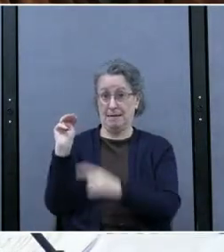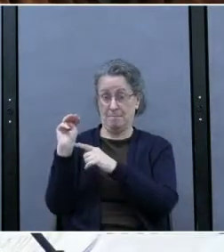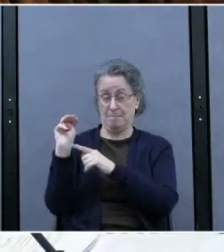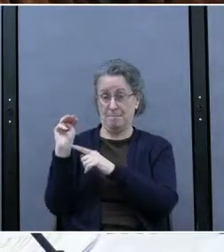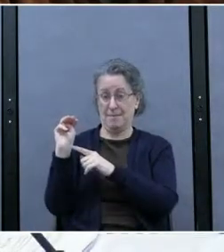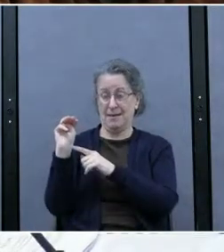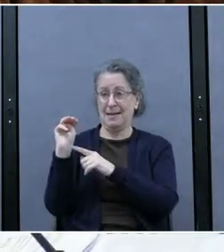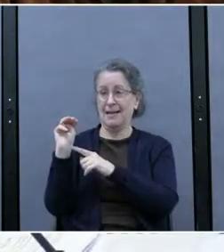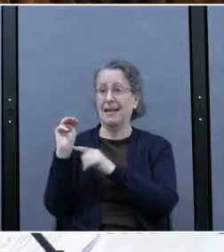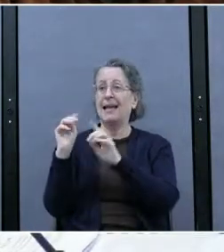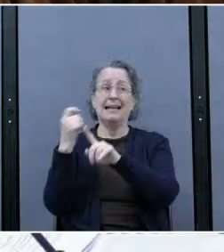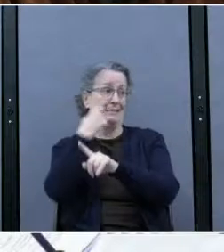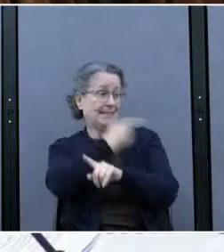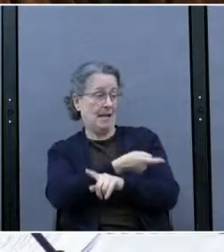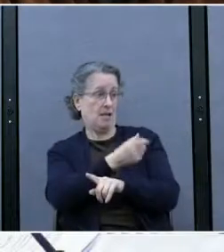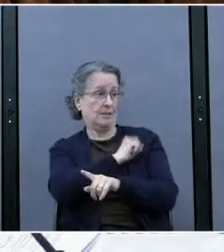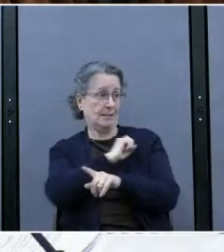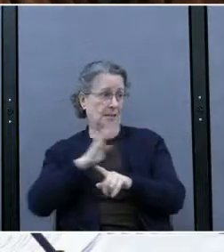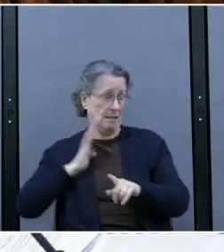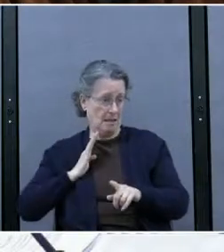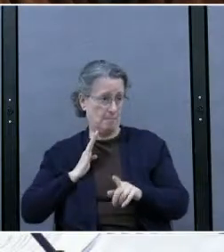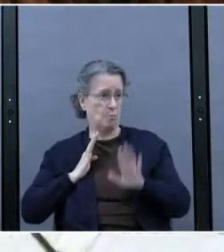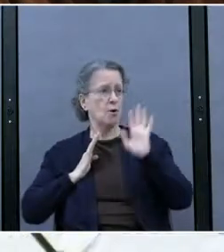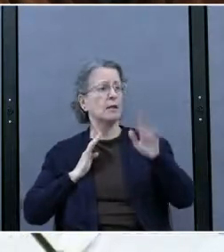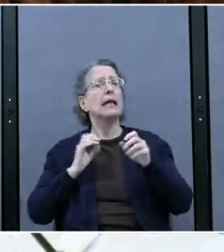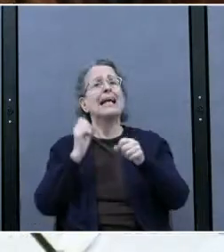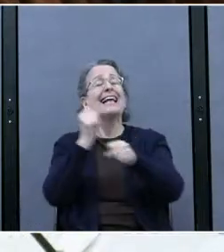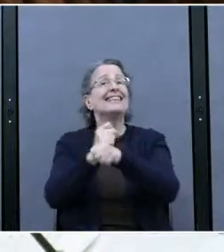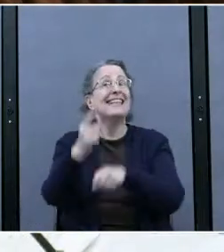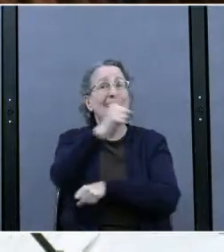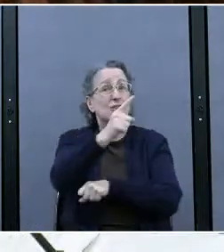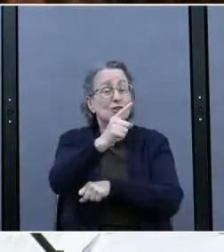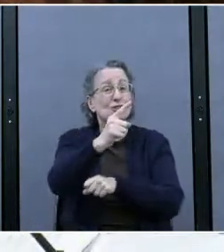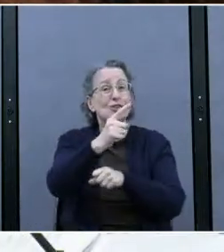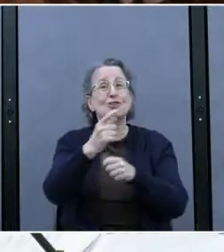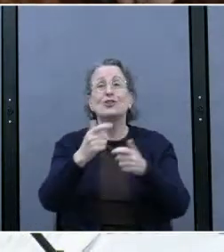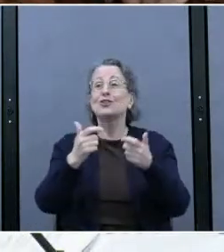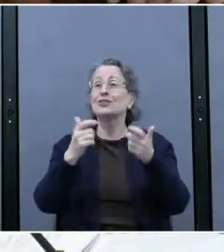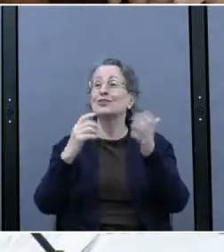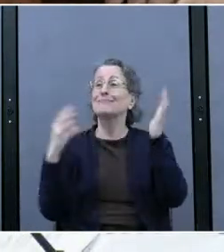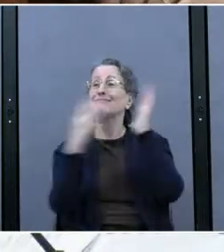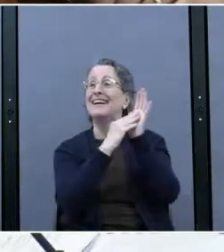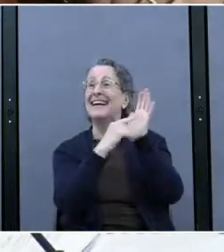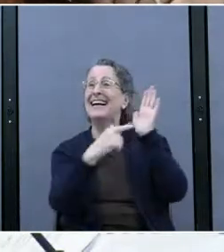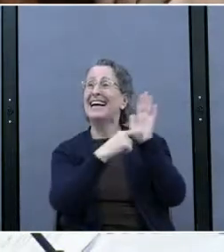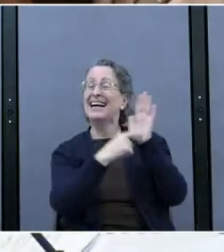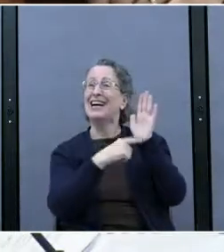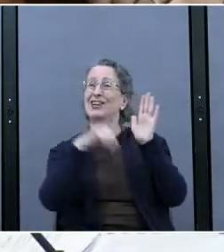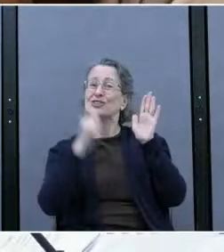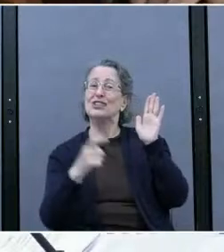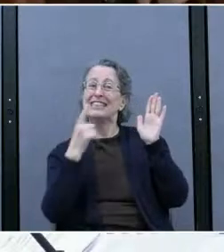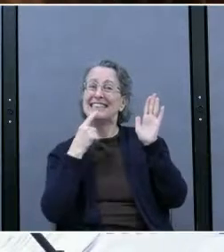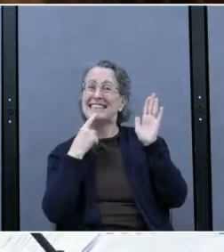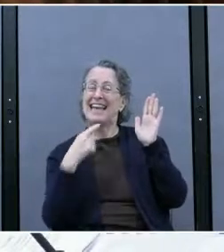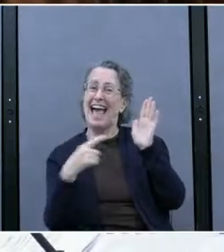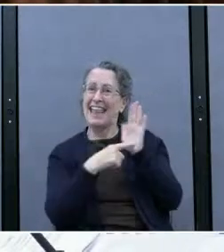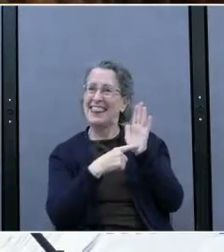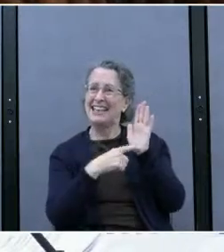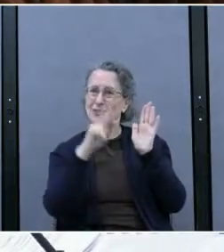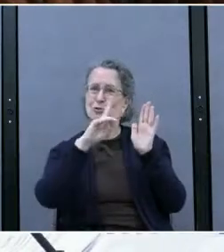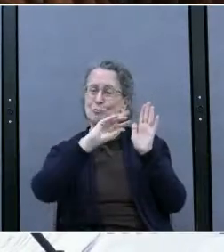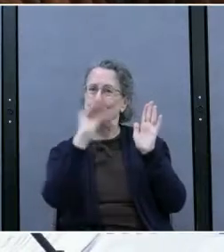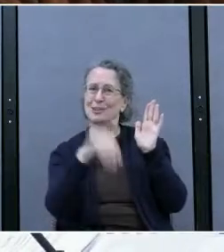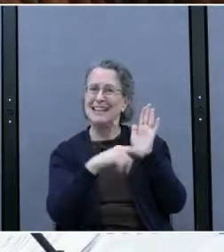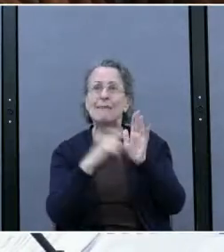here's what we want you to put in the warning for next year, 2% of the current year's budget. So then